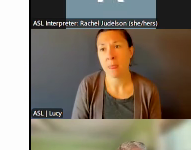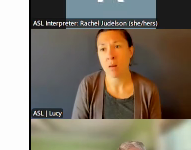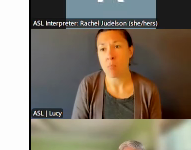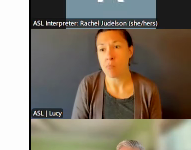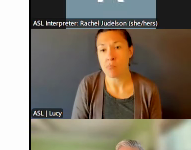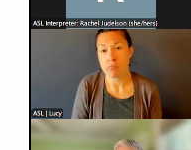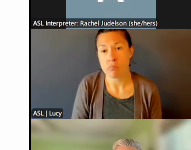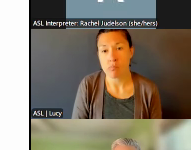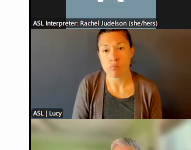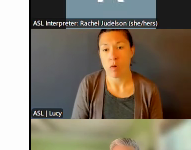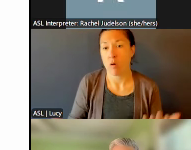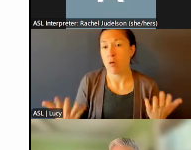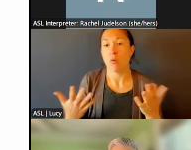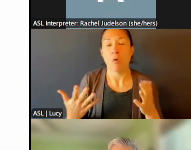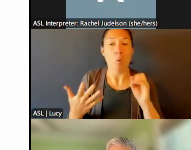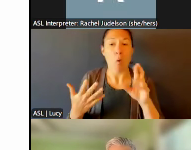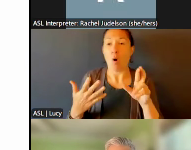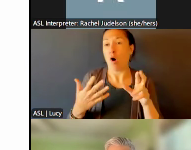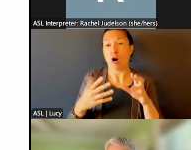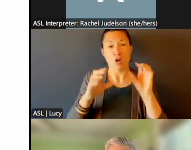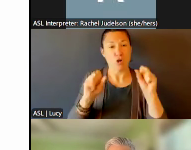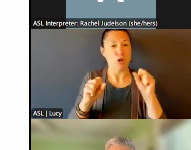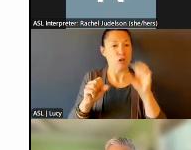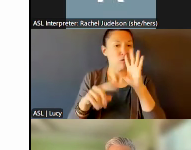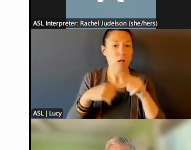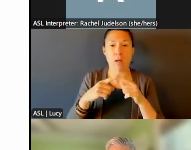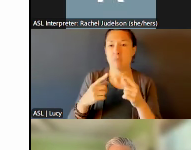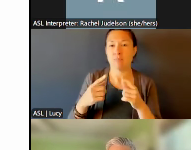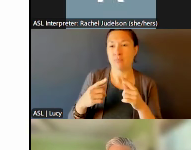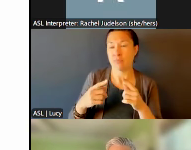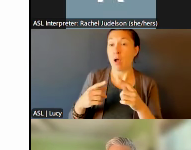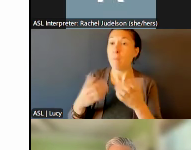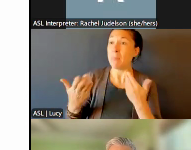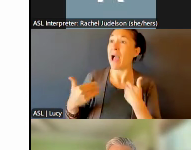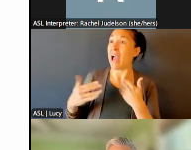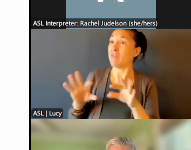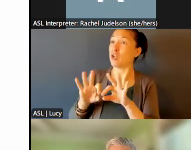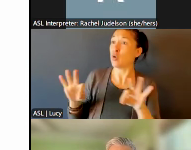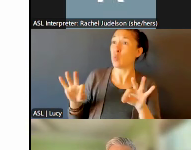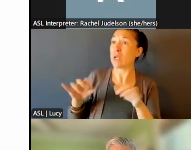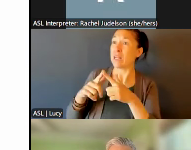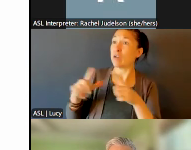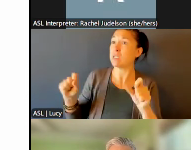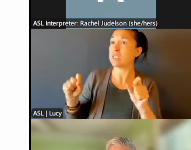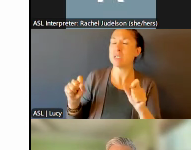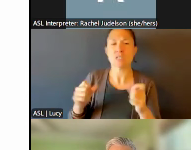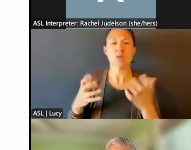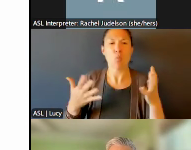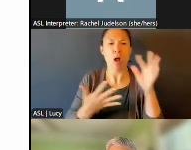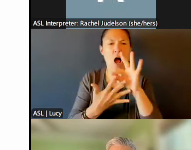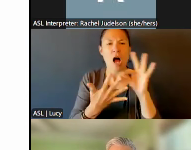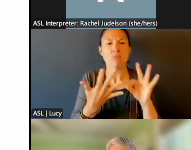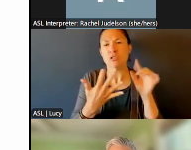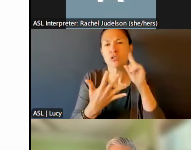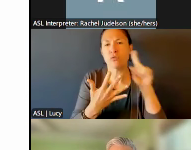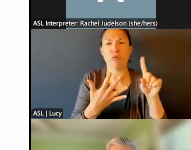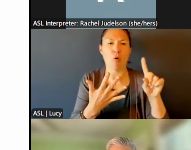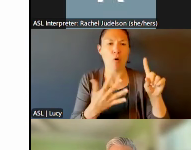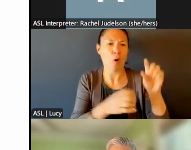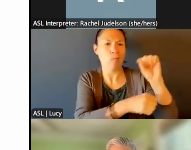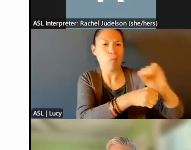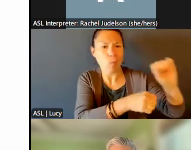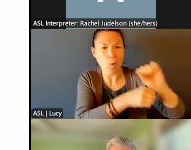professional linguist, right? So if you're being trained in a degree in linguistics, what are your options outside of academia? So those are